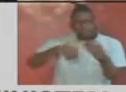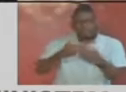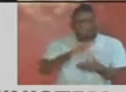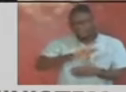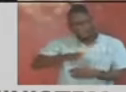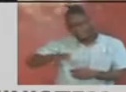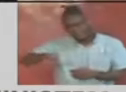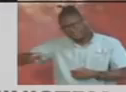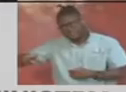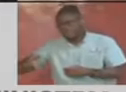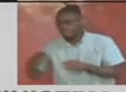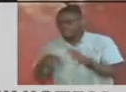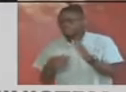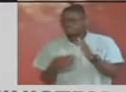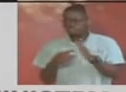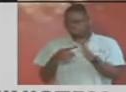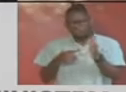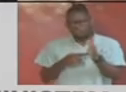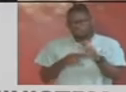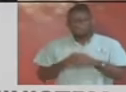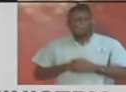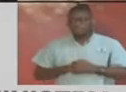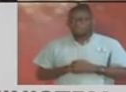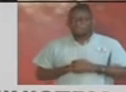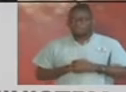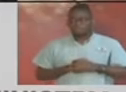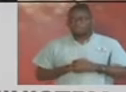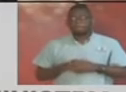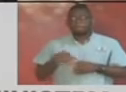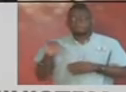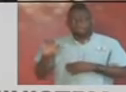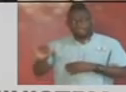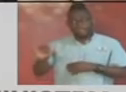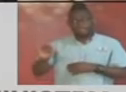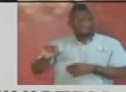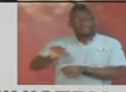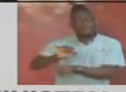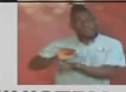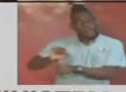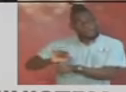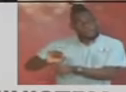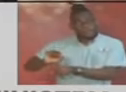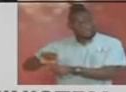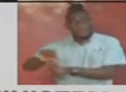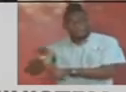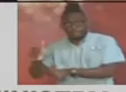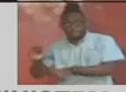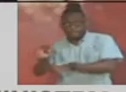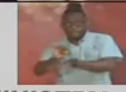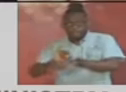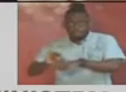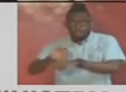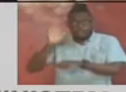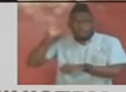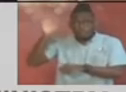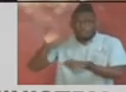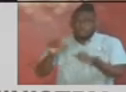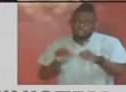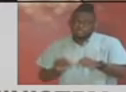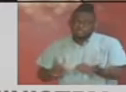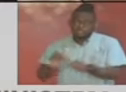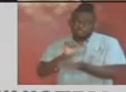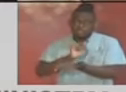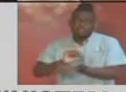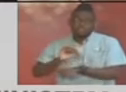of crowding. So that has worked, and it will continue to work, not just for the visitors,